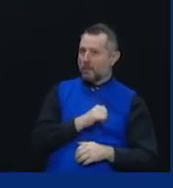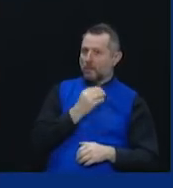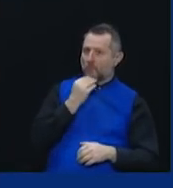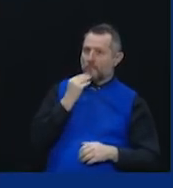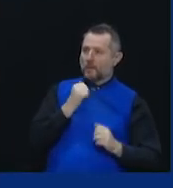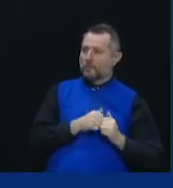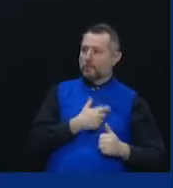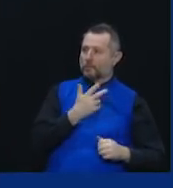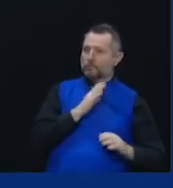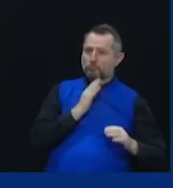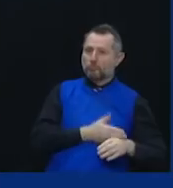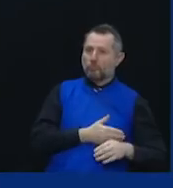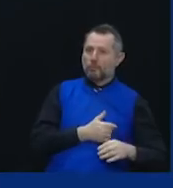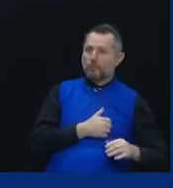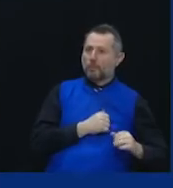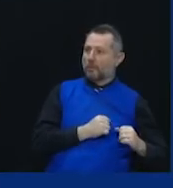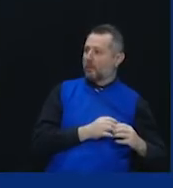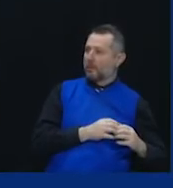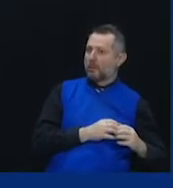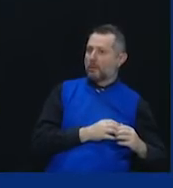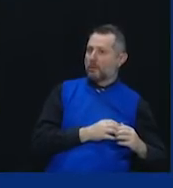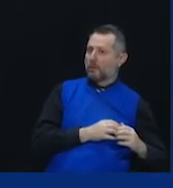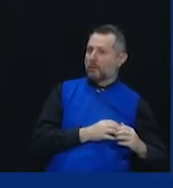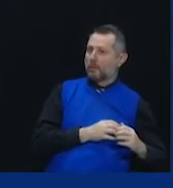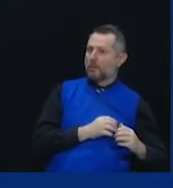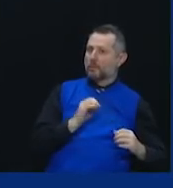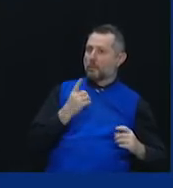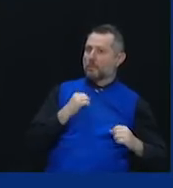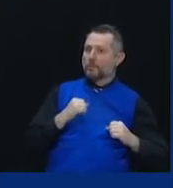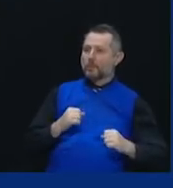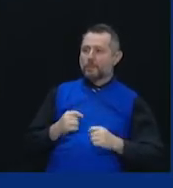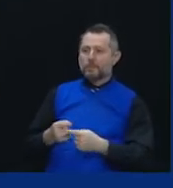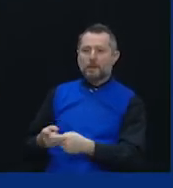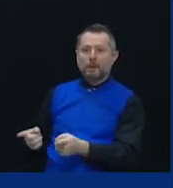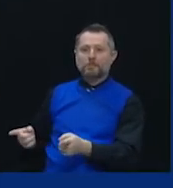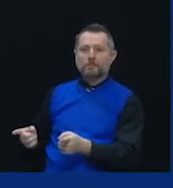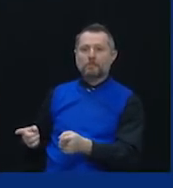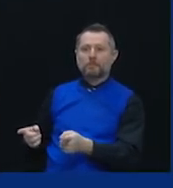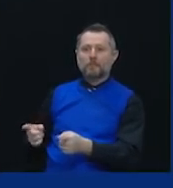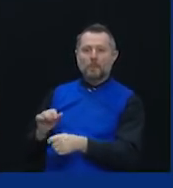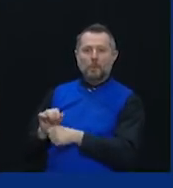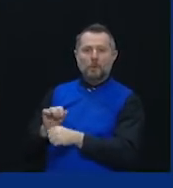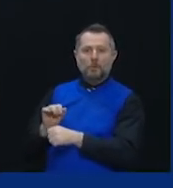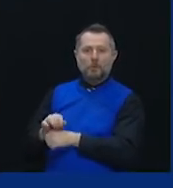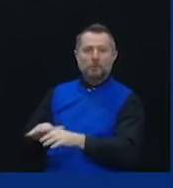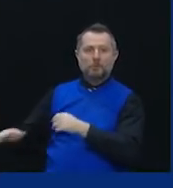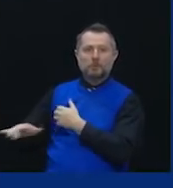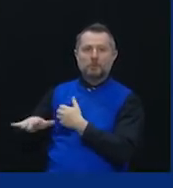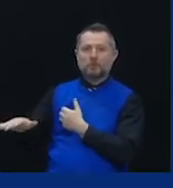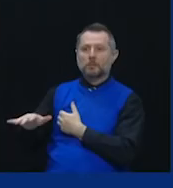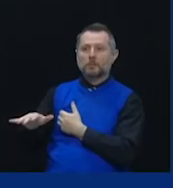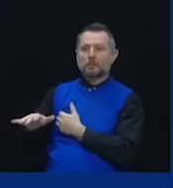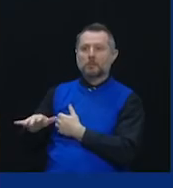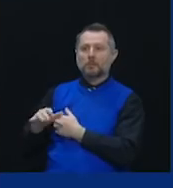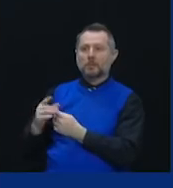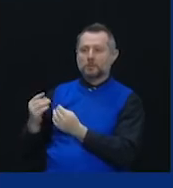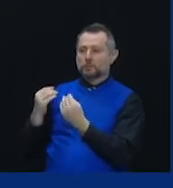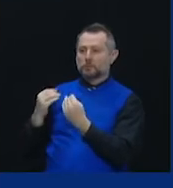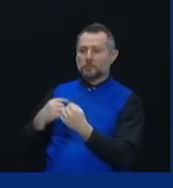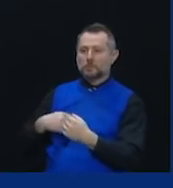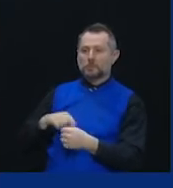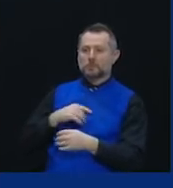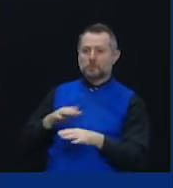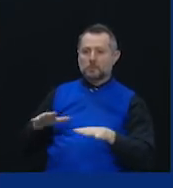them. But no one was out there protecting them in their jobs. And they educated our children, they dug